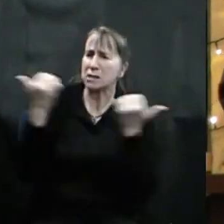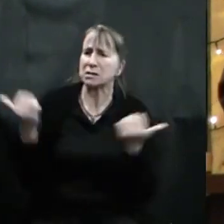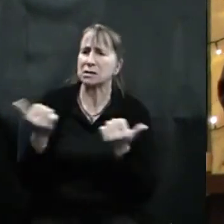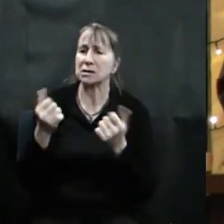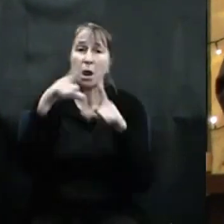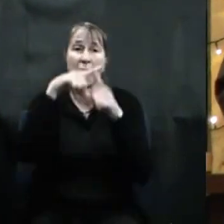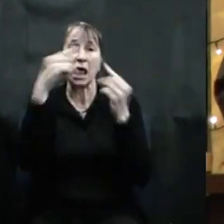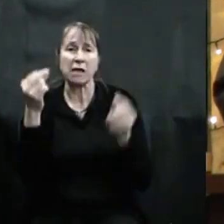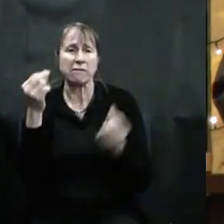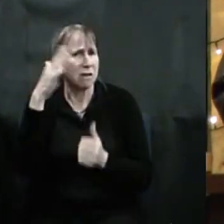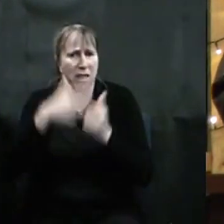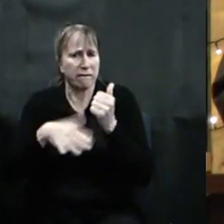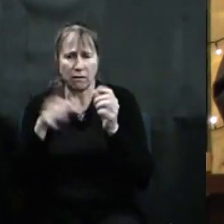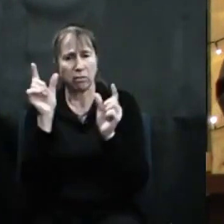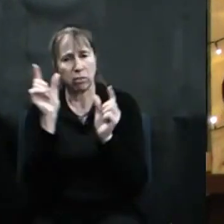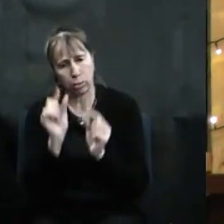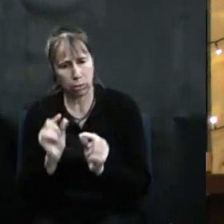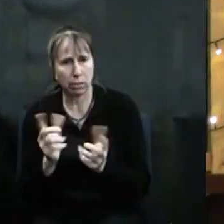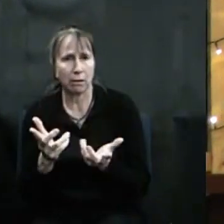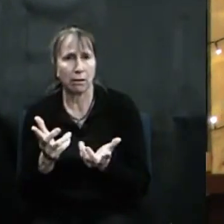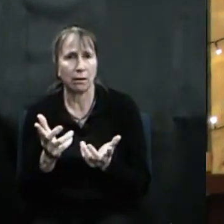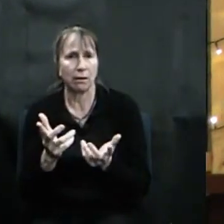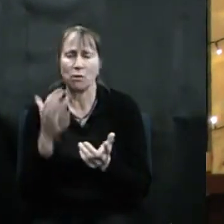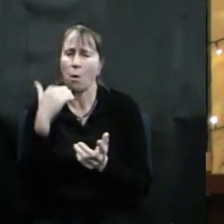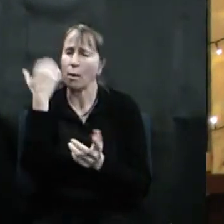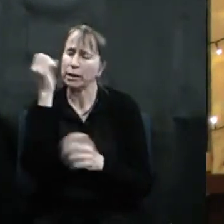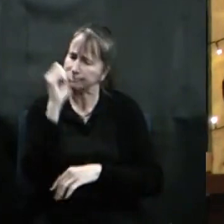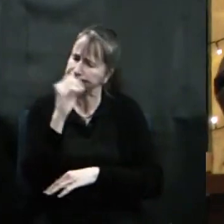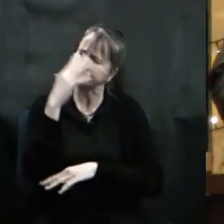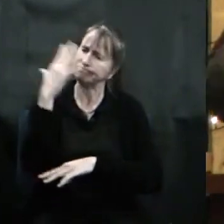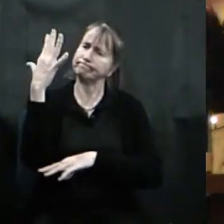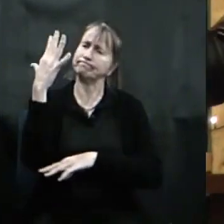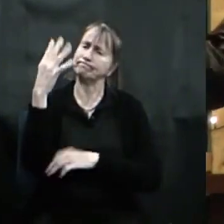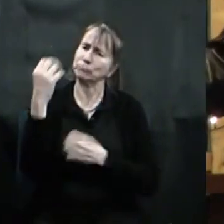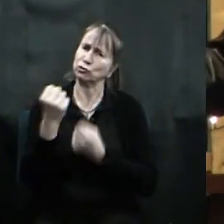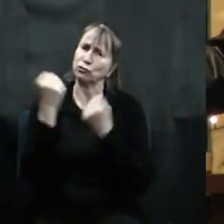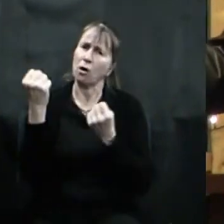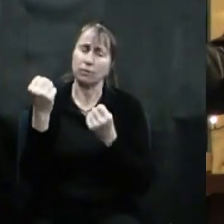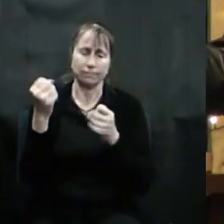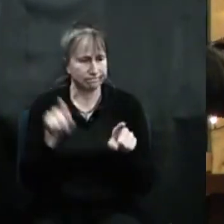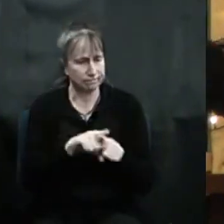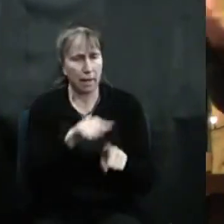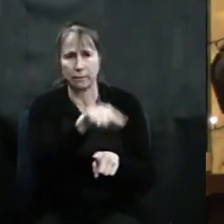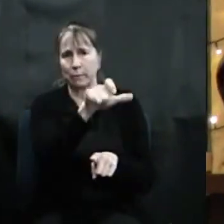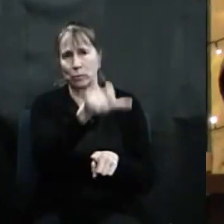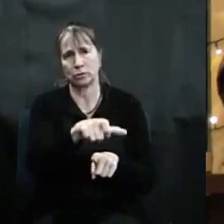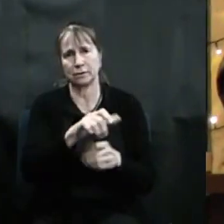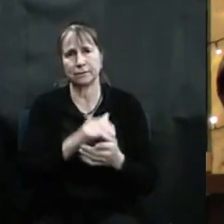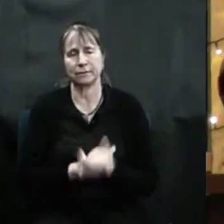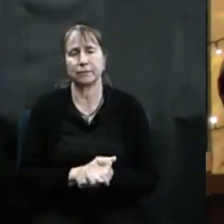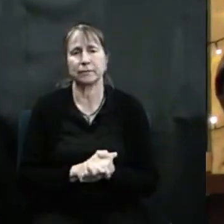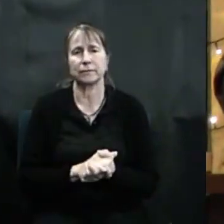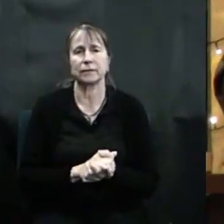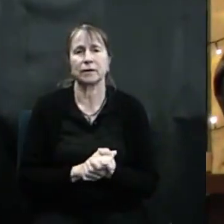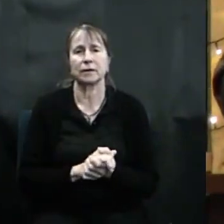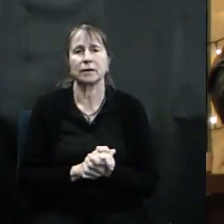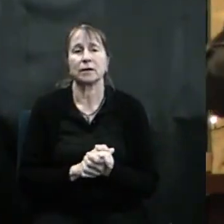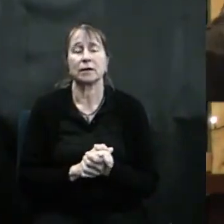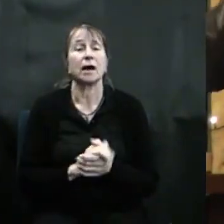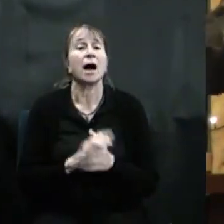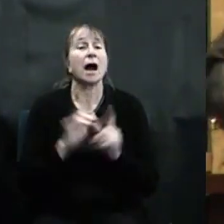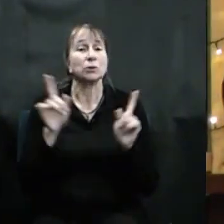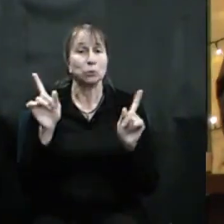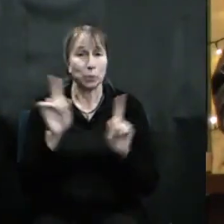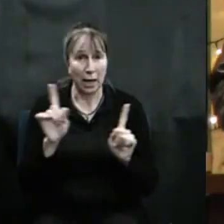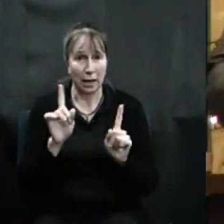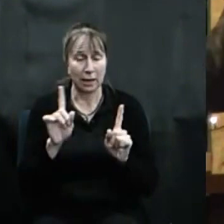wither. Whatever they do, they prosper." Joining us today is an opportunity for us all to